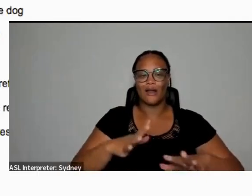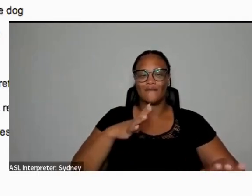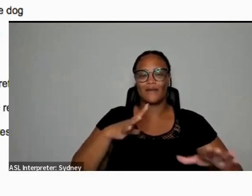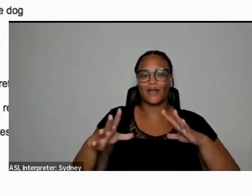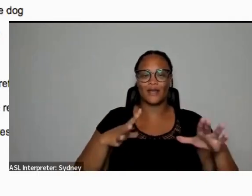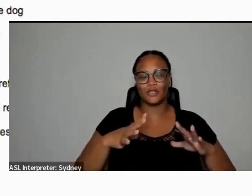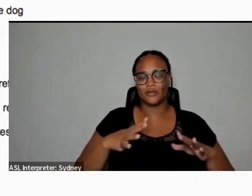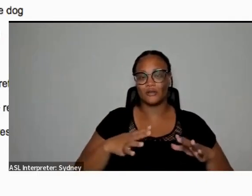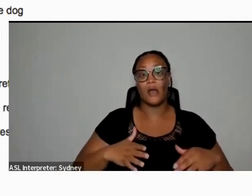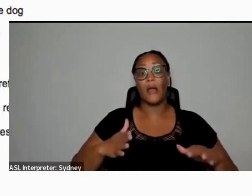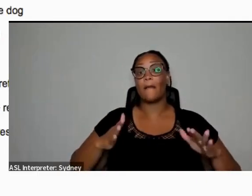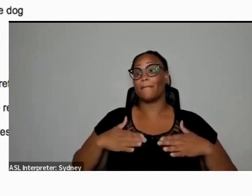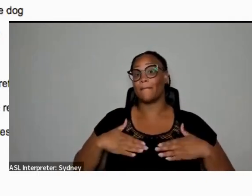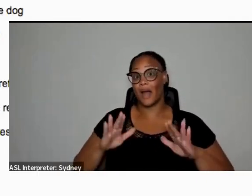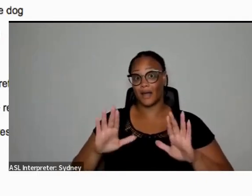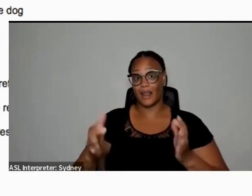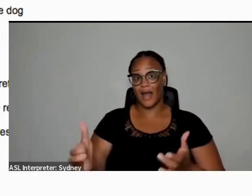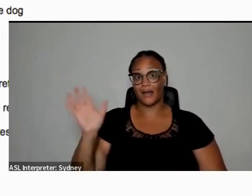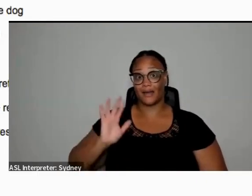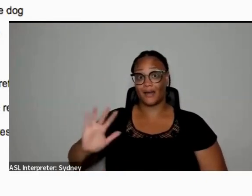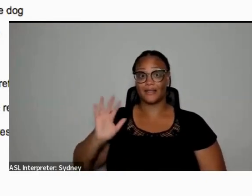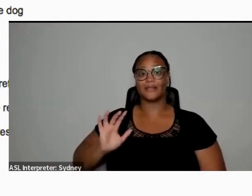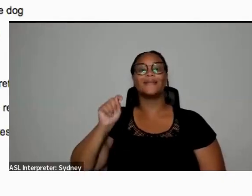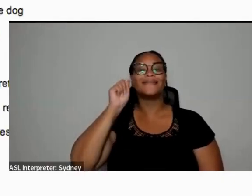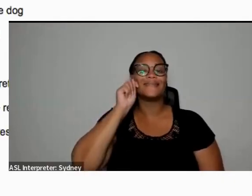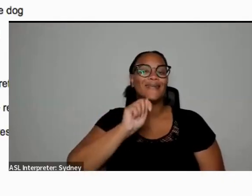of teenagers and